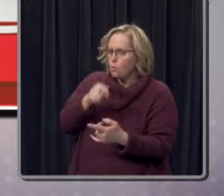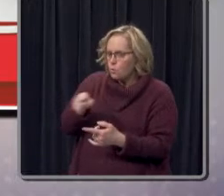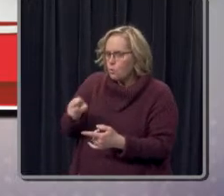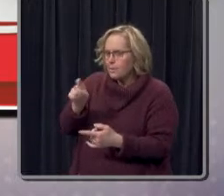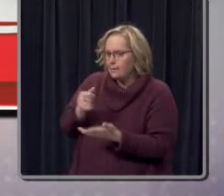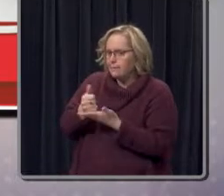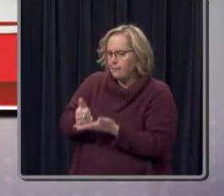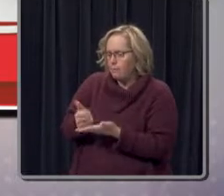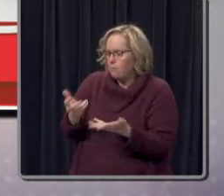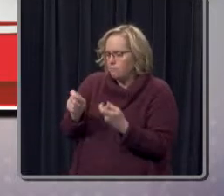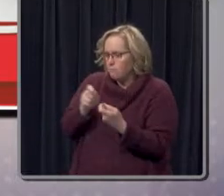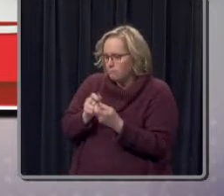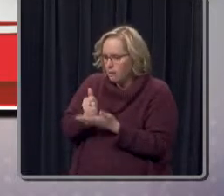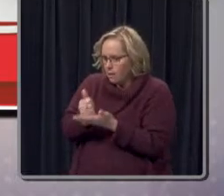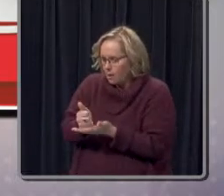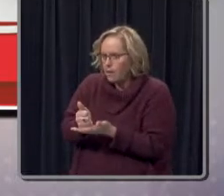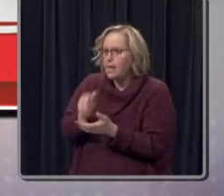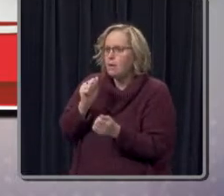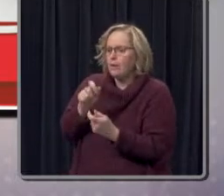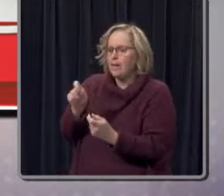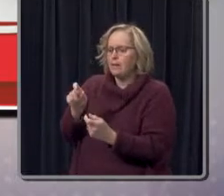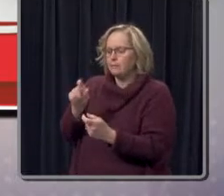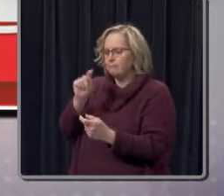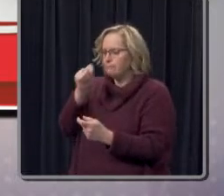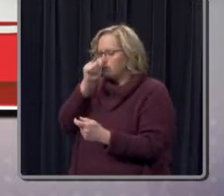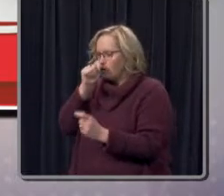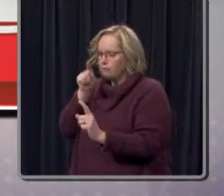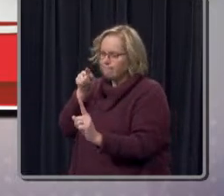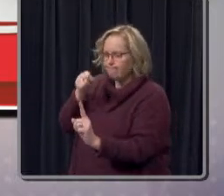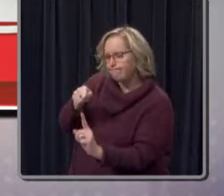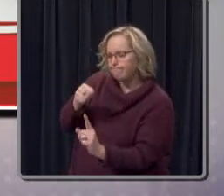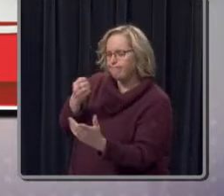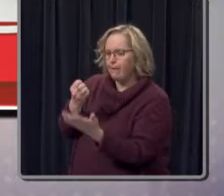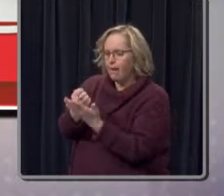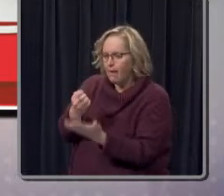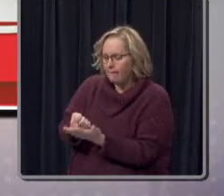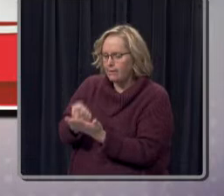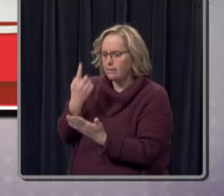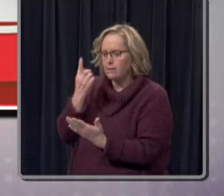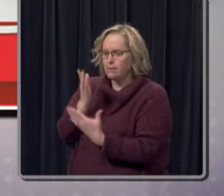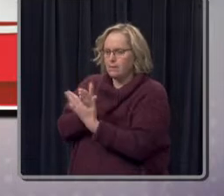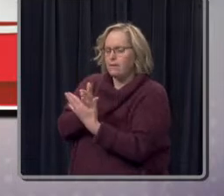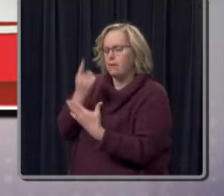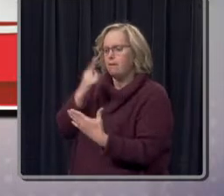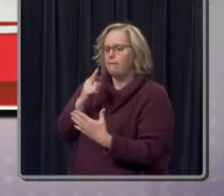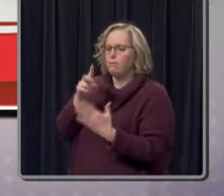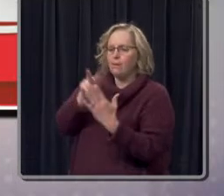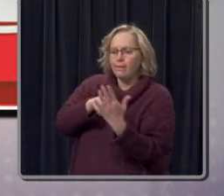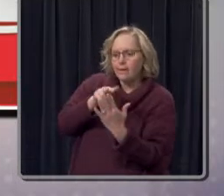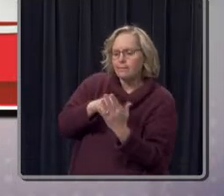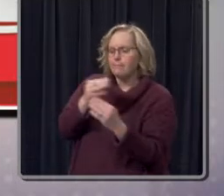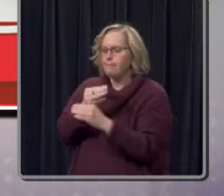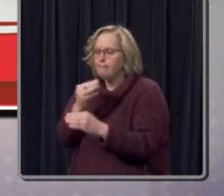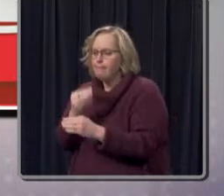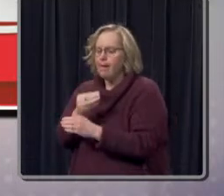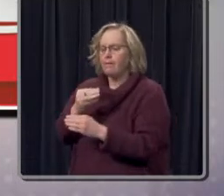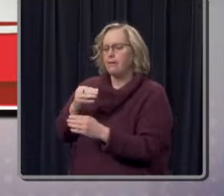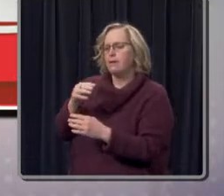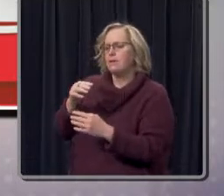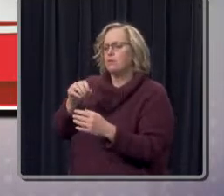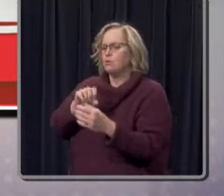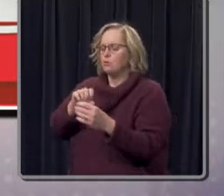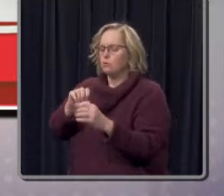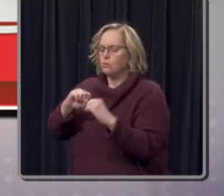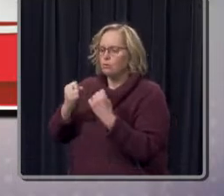help they need, we're able to have targeted evidence-based interventions for literacy, math, and behavior and social emotional learning that are